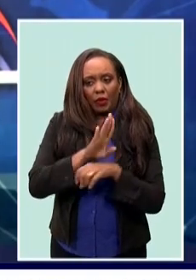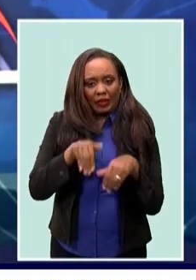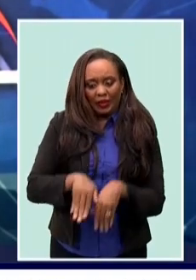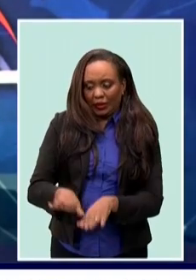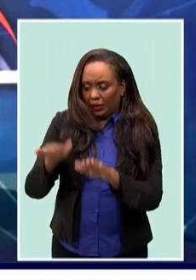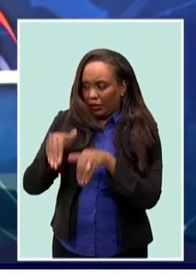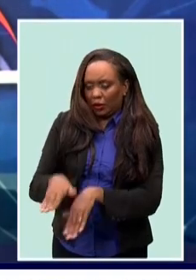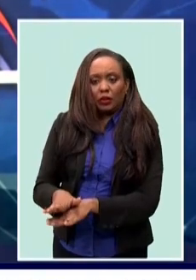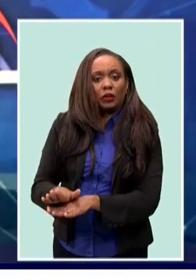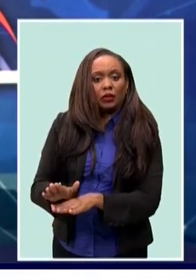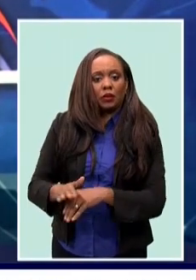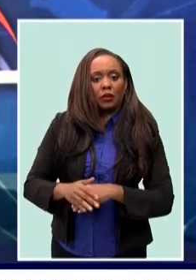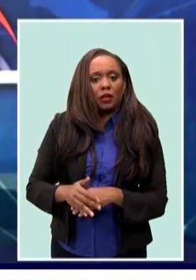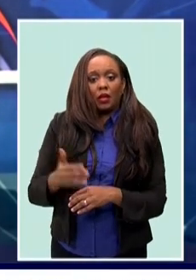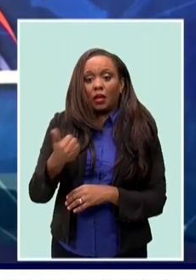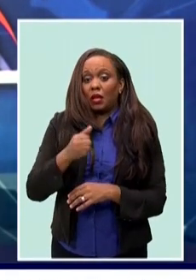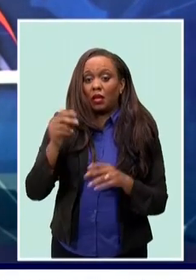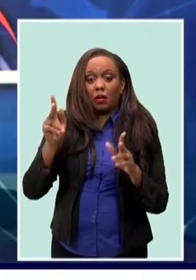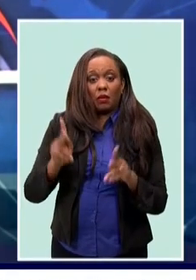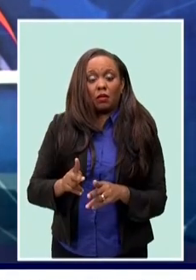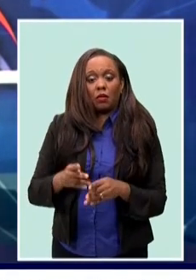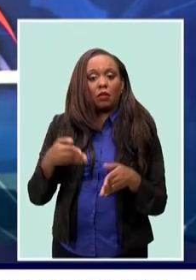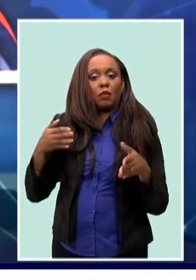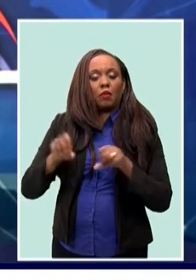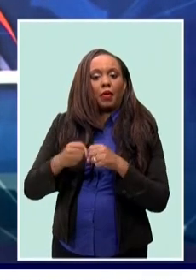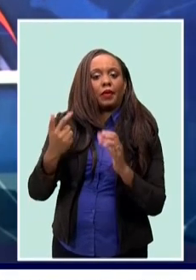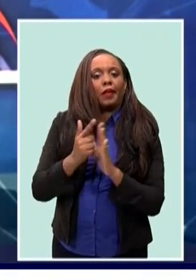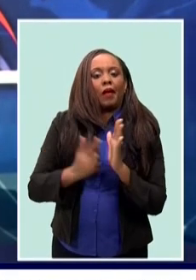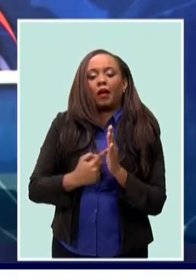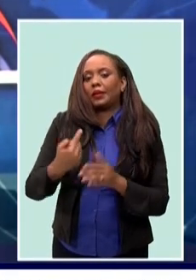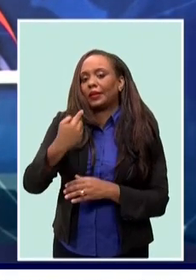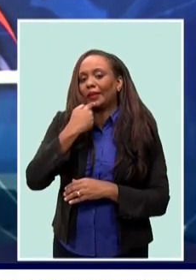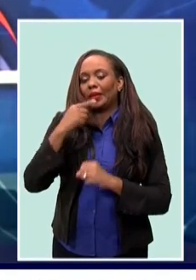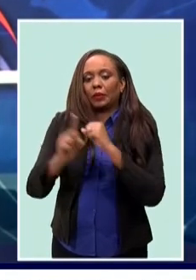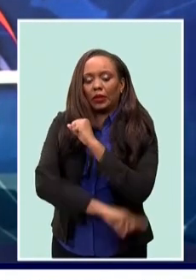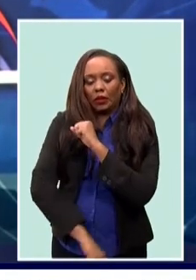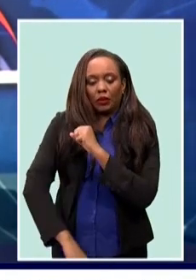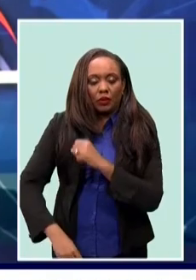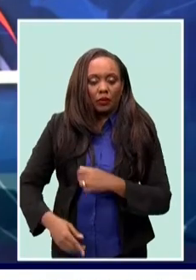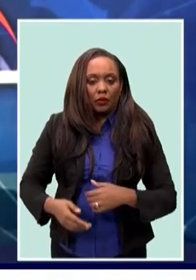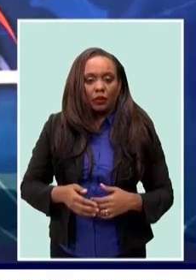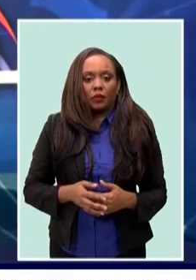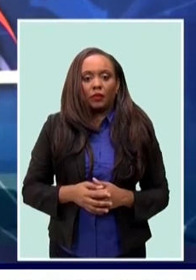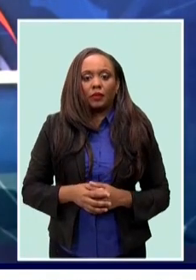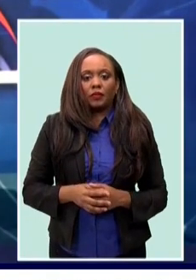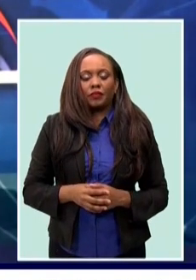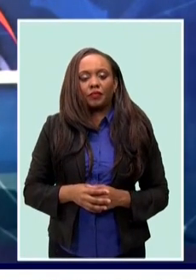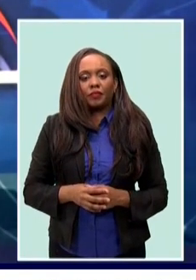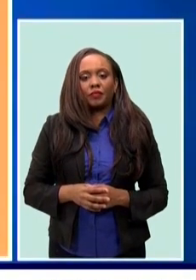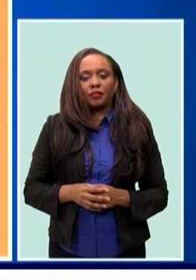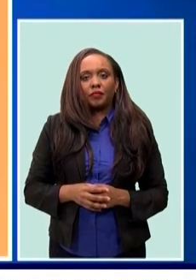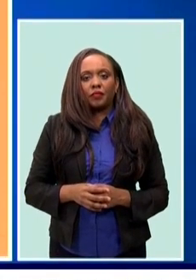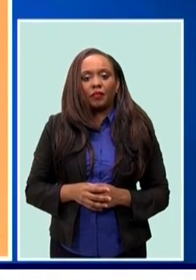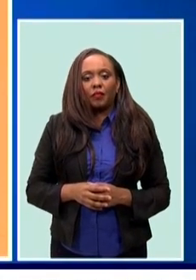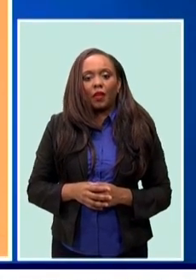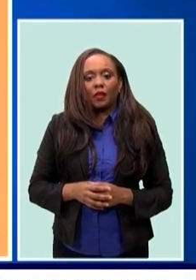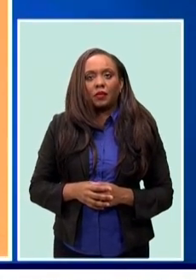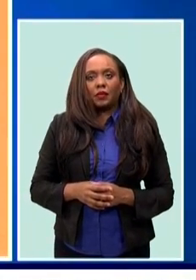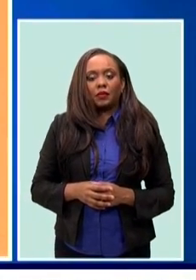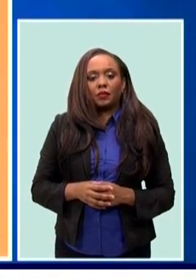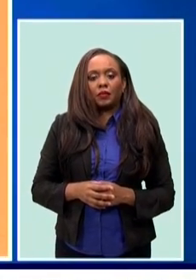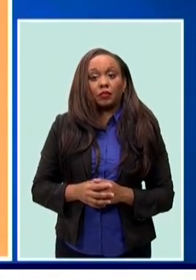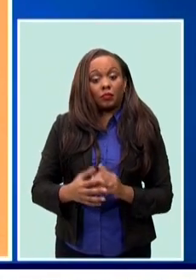Humphrey warns that anyone who contravenes the law will face some serious consequences. And legislation is